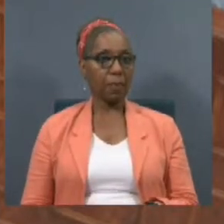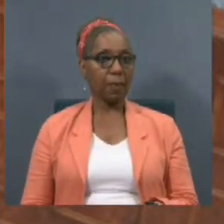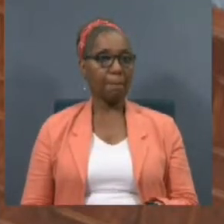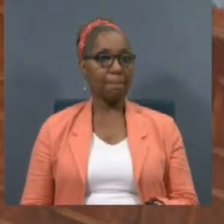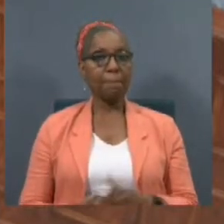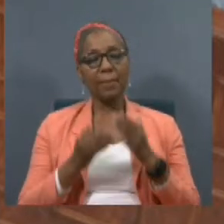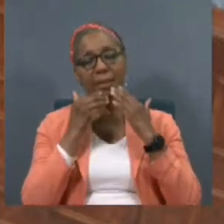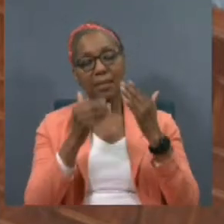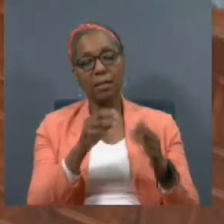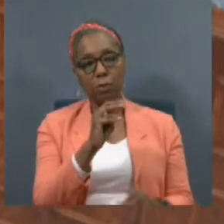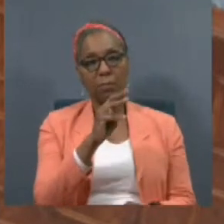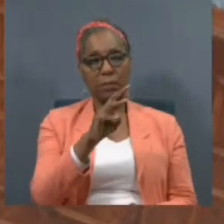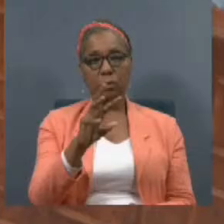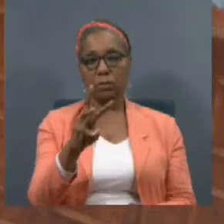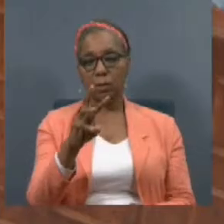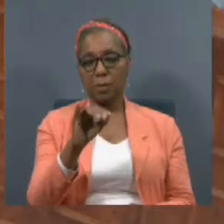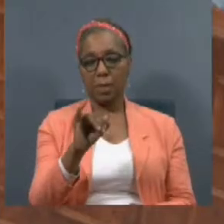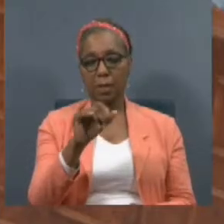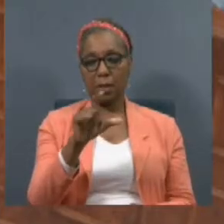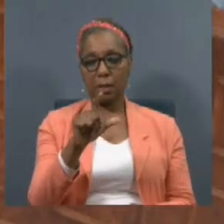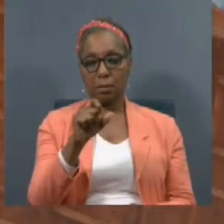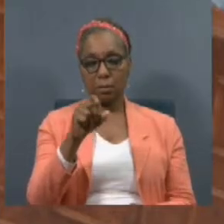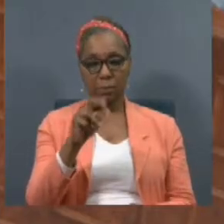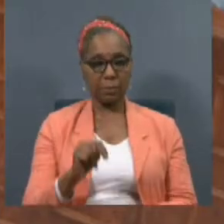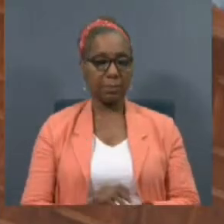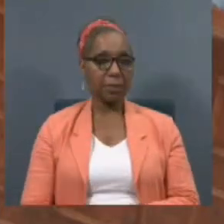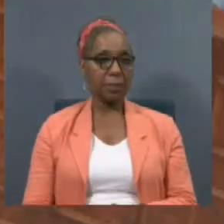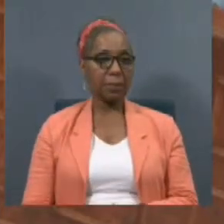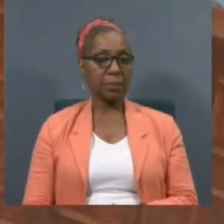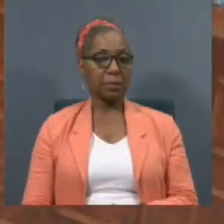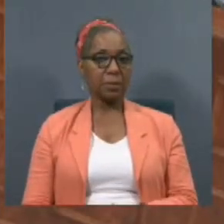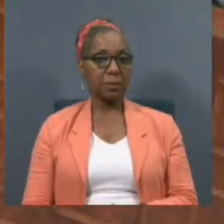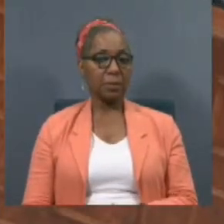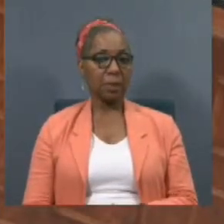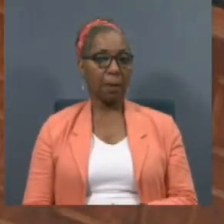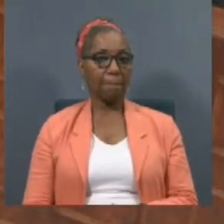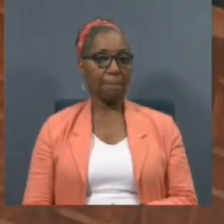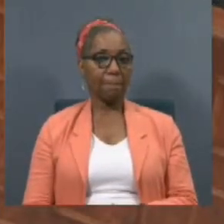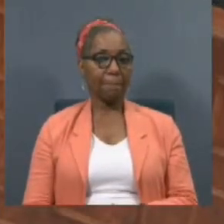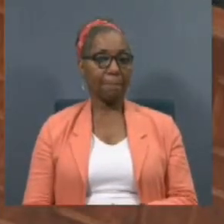Thank you, Mr. Wilson. All right. That's right, that's good.